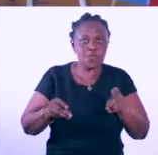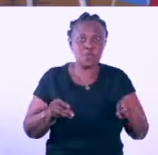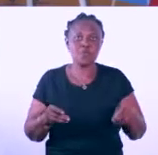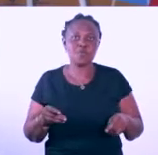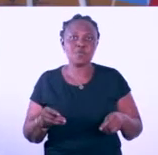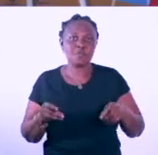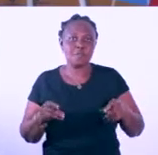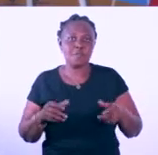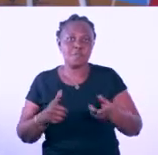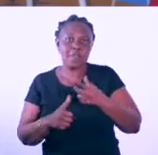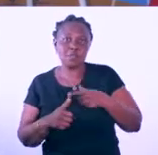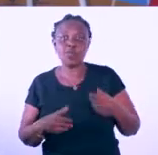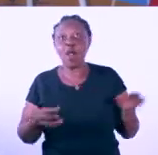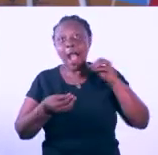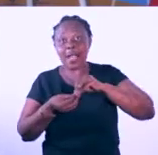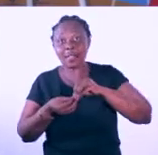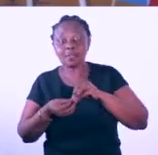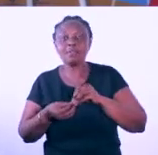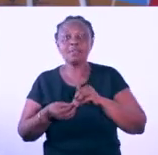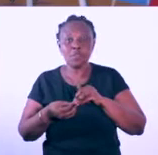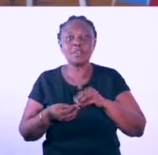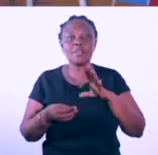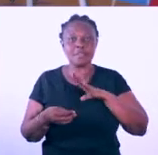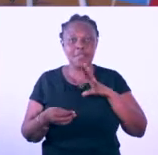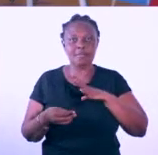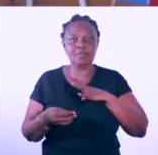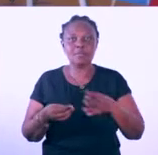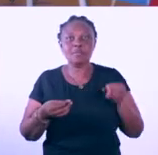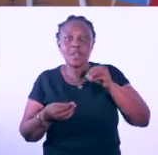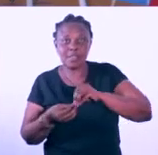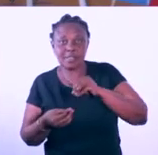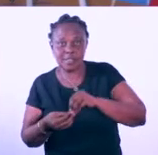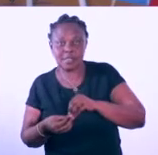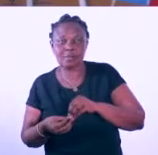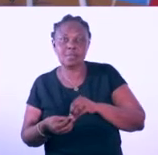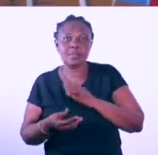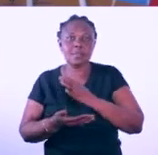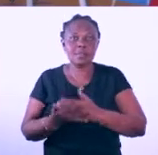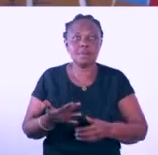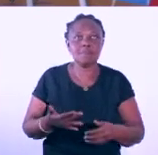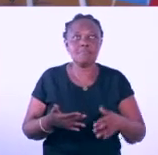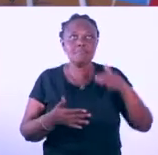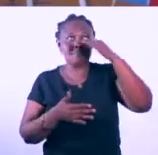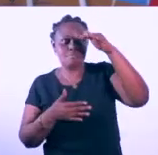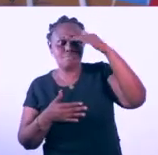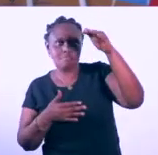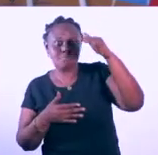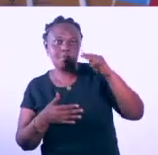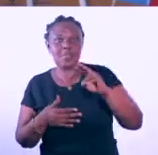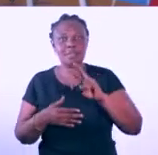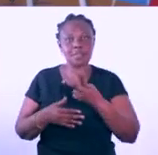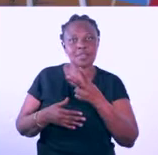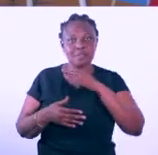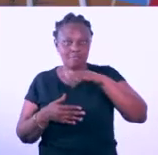Addition. Good. Addition, we have sums in the first column and then in the